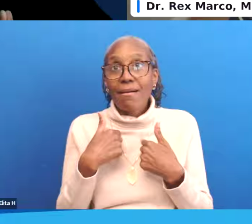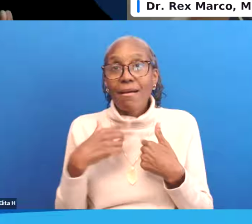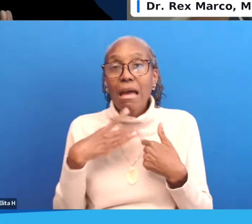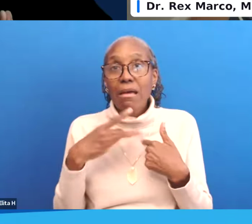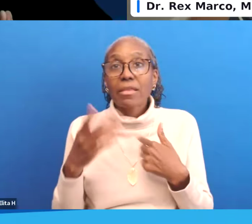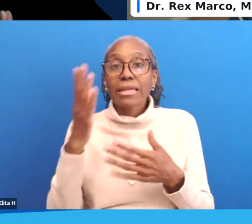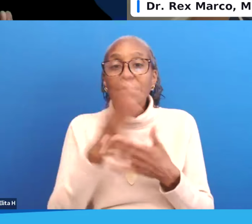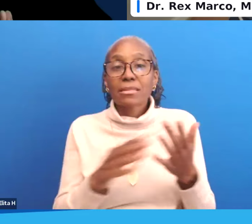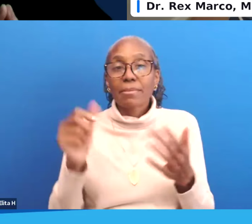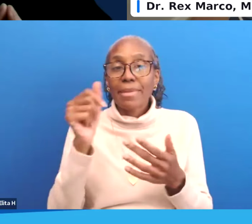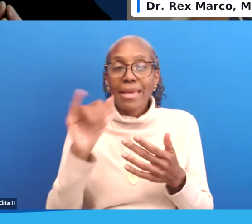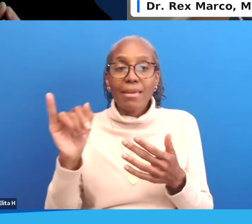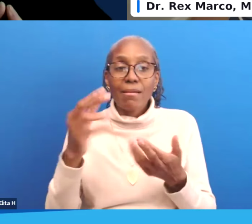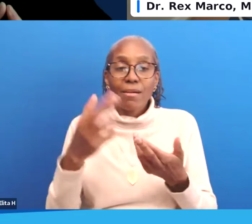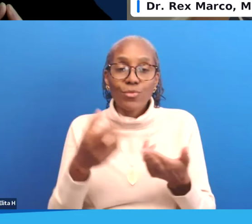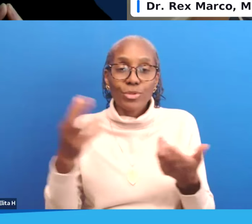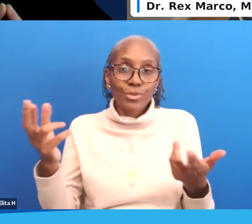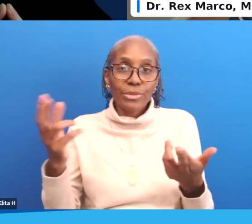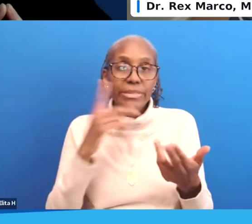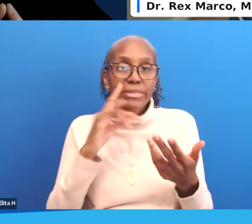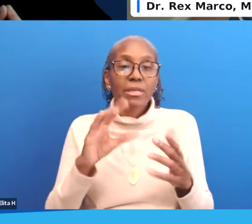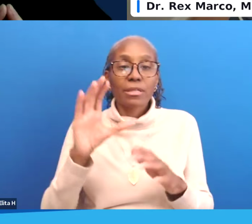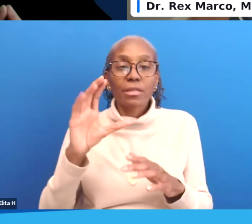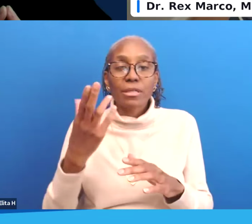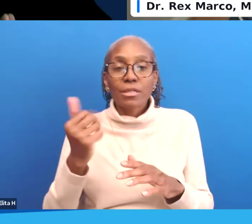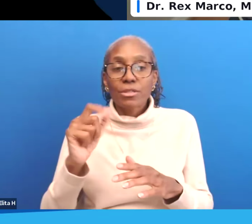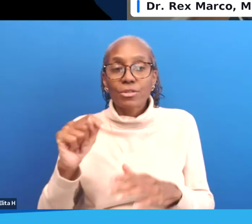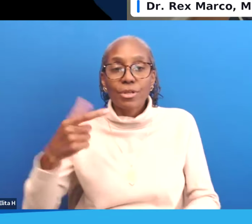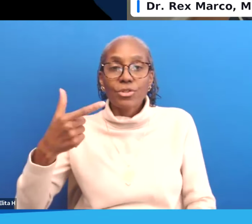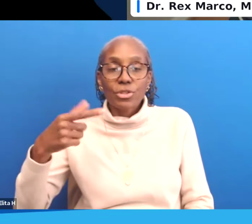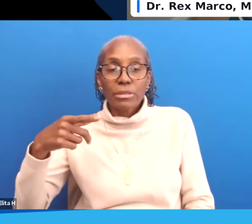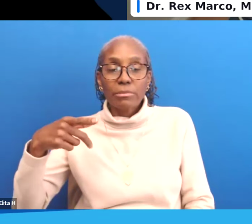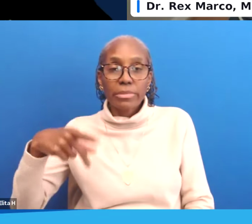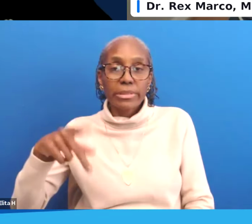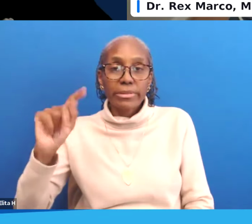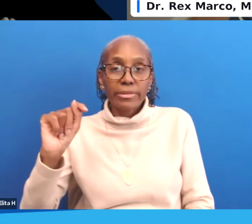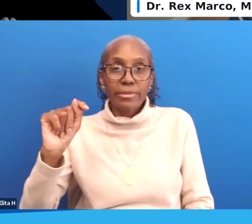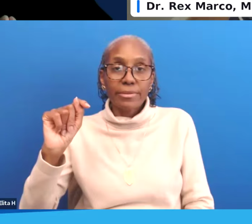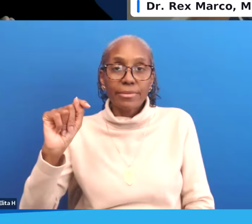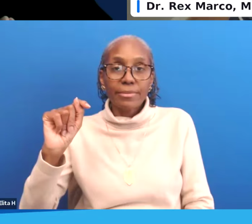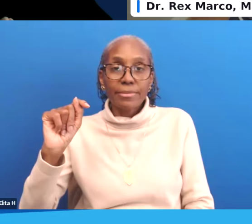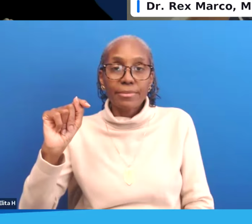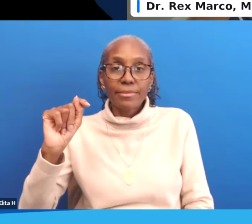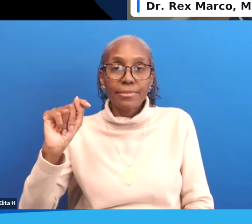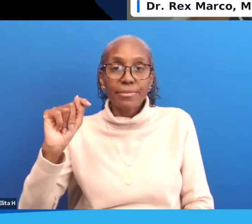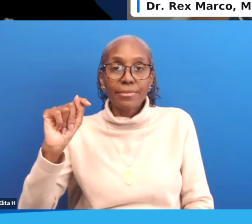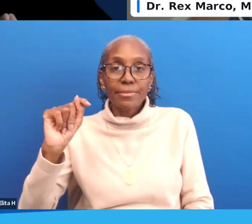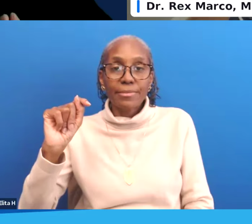some of the AI resources, like ChatGPT, for example. They're